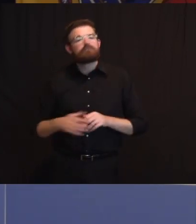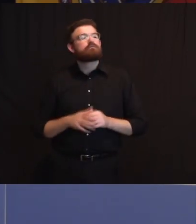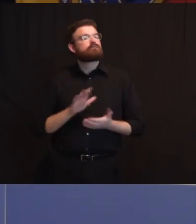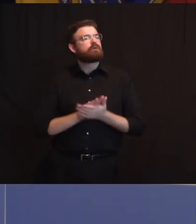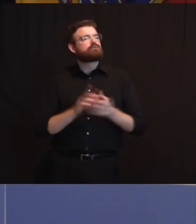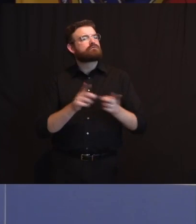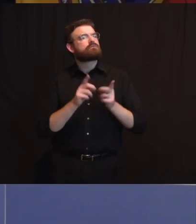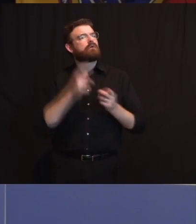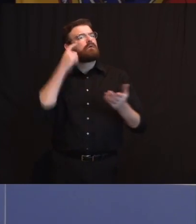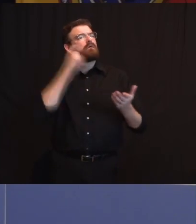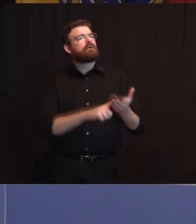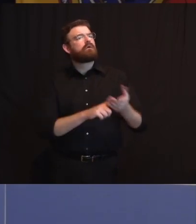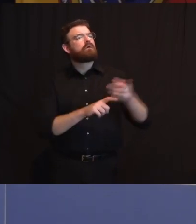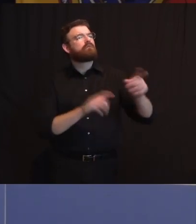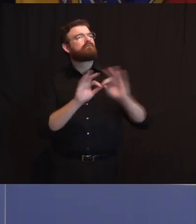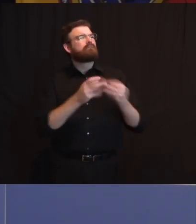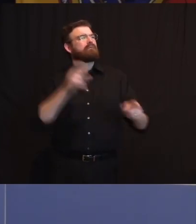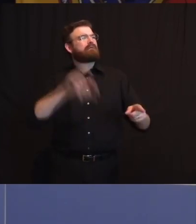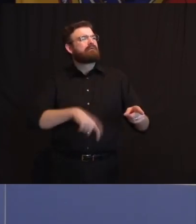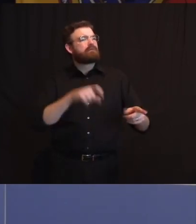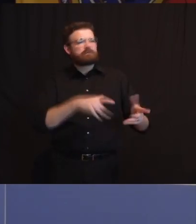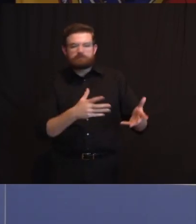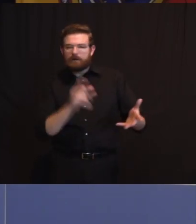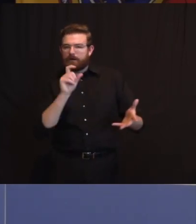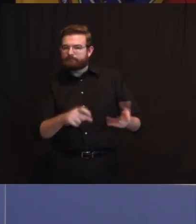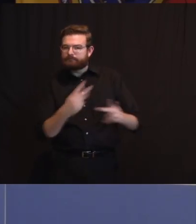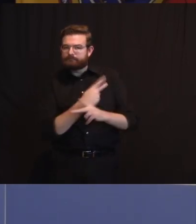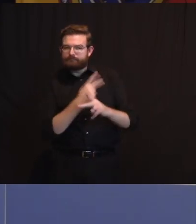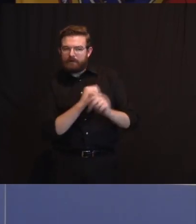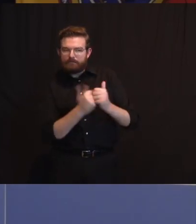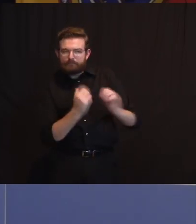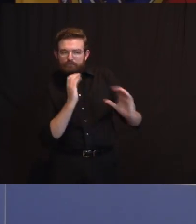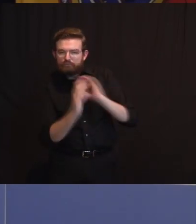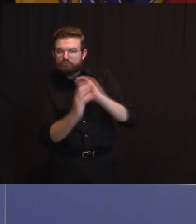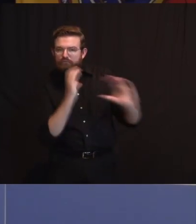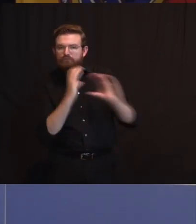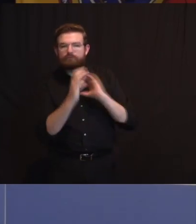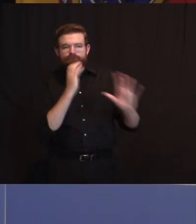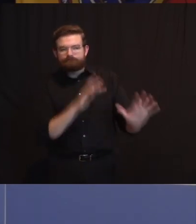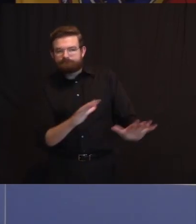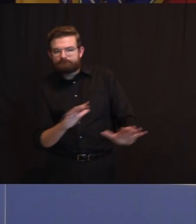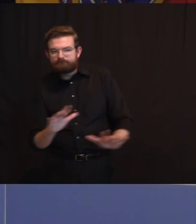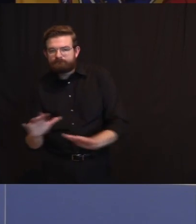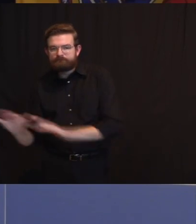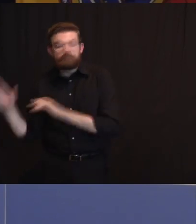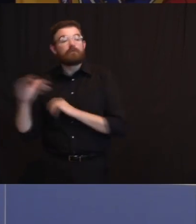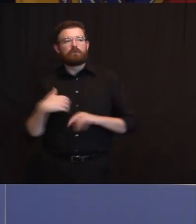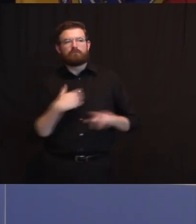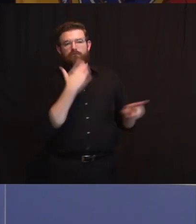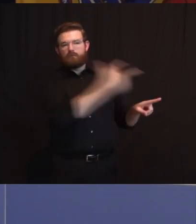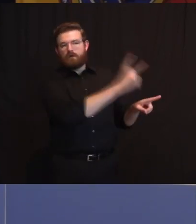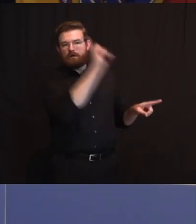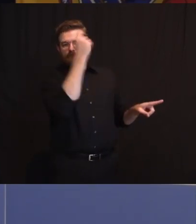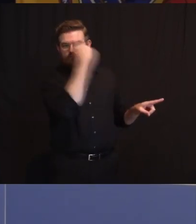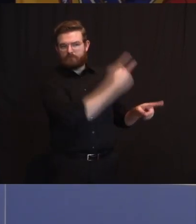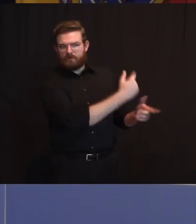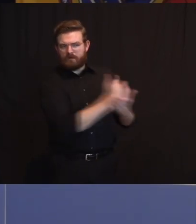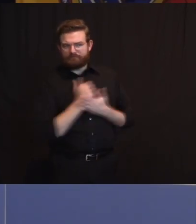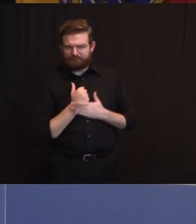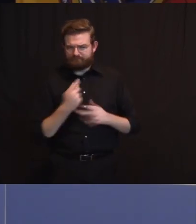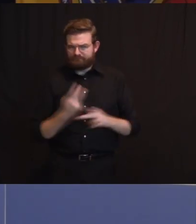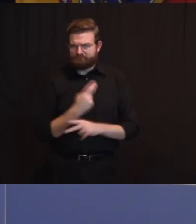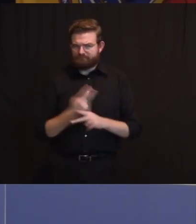thank Governor Murphy for his commitment to working with families to meet the educational needs of students, and we look forward to continuing our work